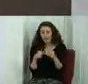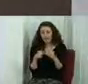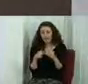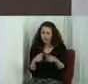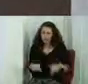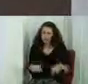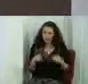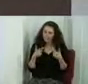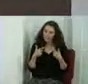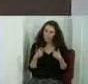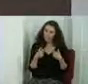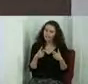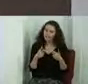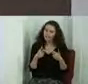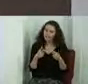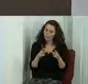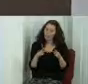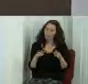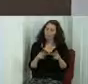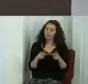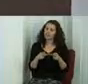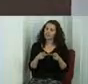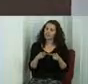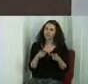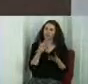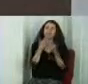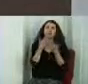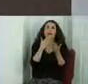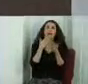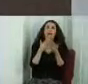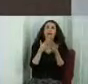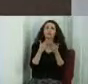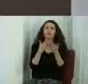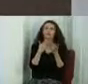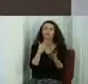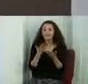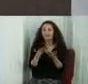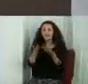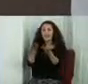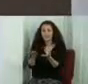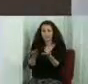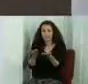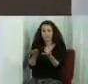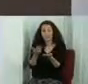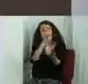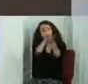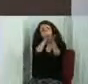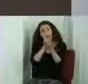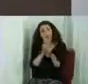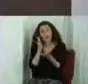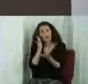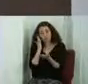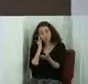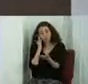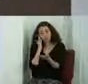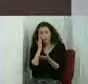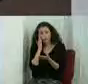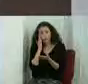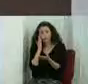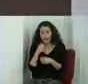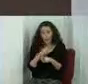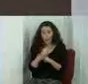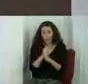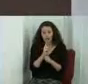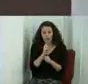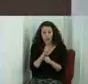of gratitude and from thanksgiving. And help us to allow that to color, to make real you